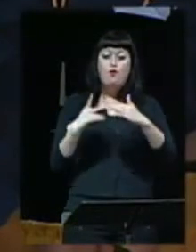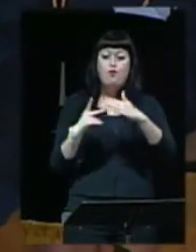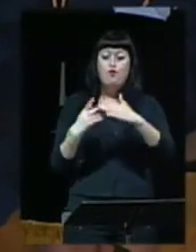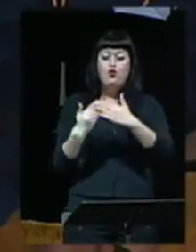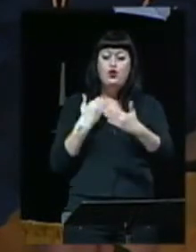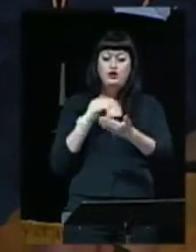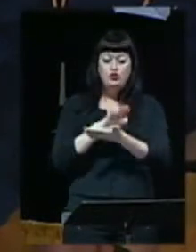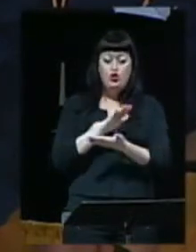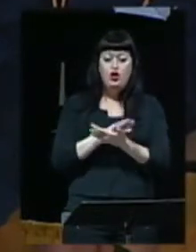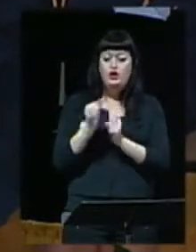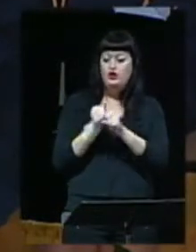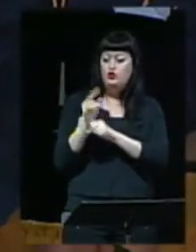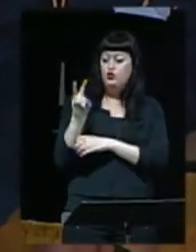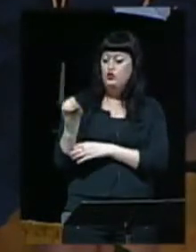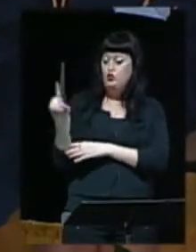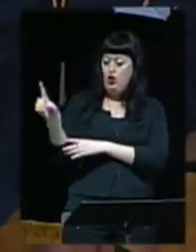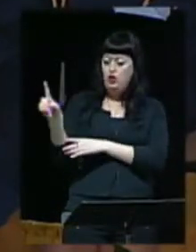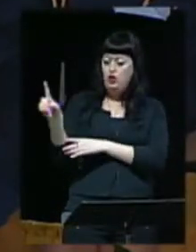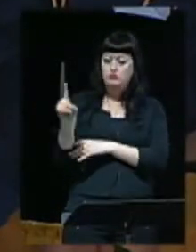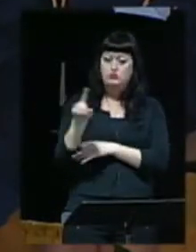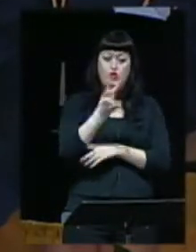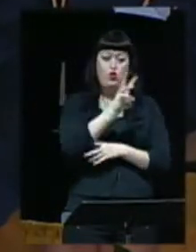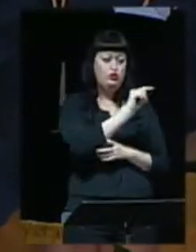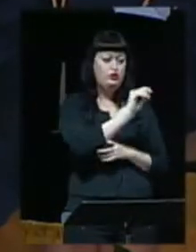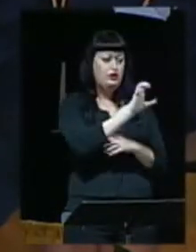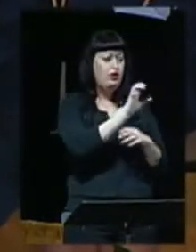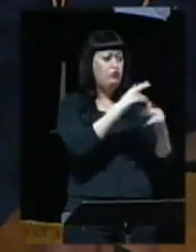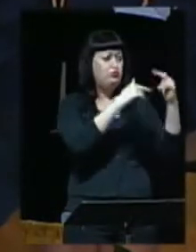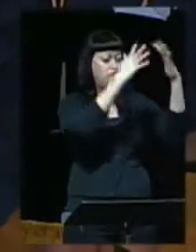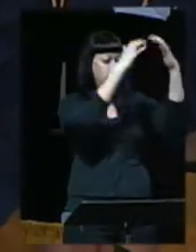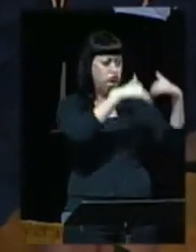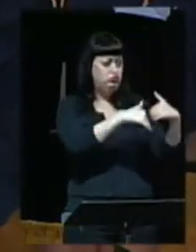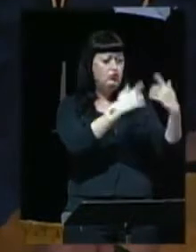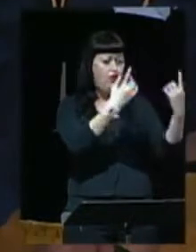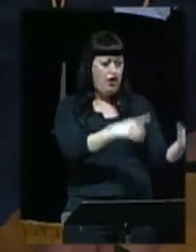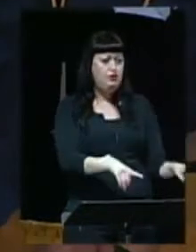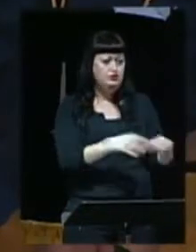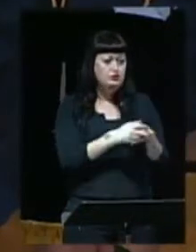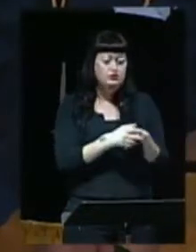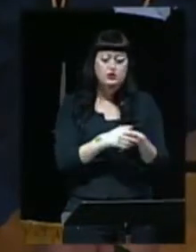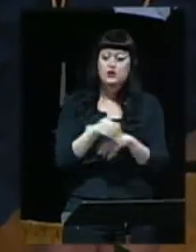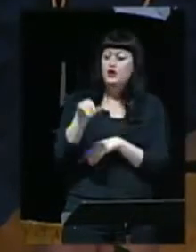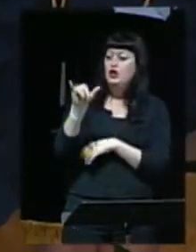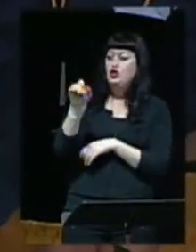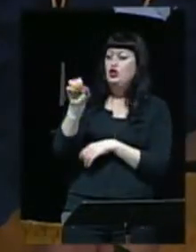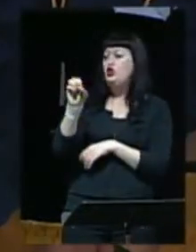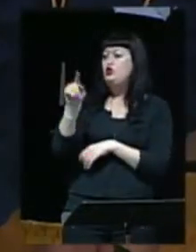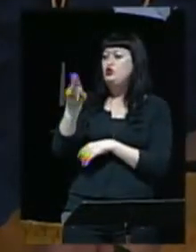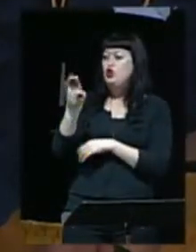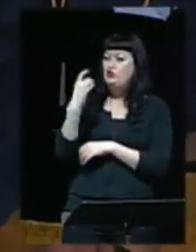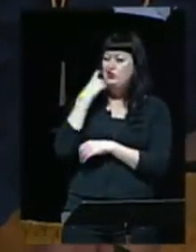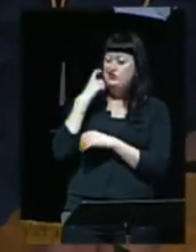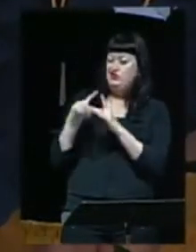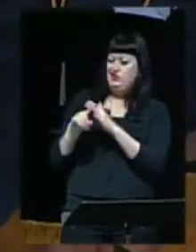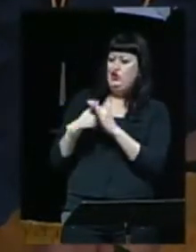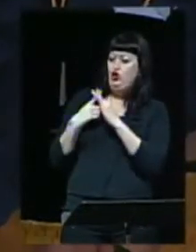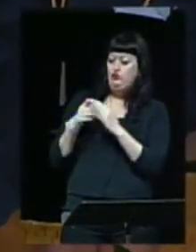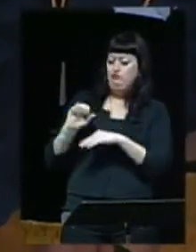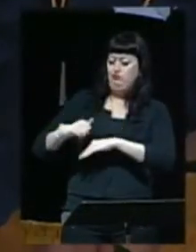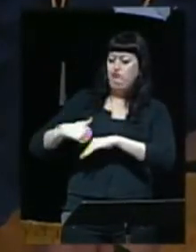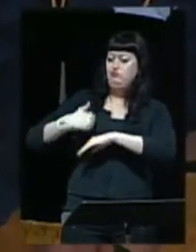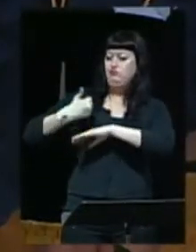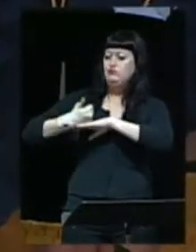the 9/11 terrorist attacks crumbled the World Trade Center, and when YouTube first went online. In 2005,